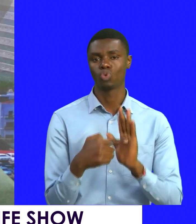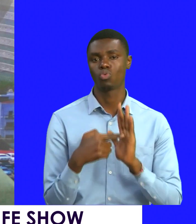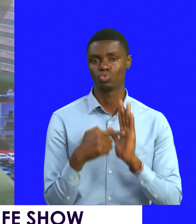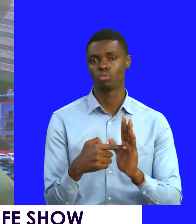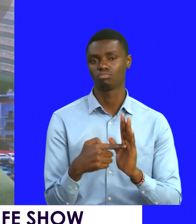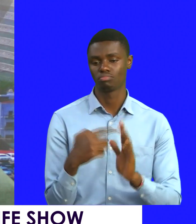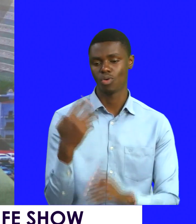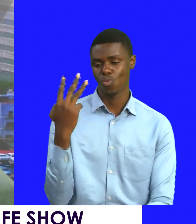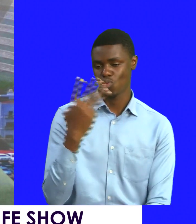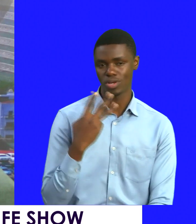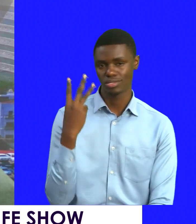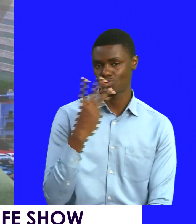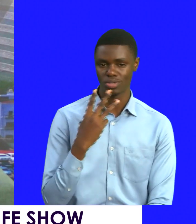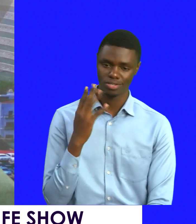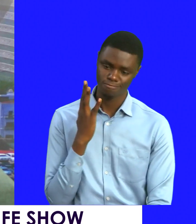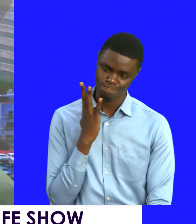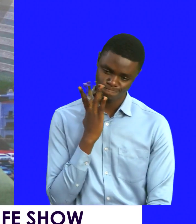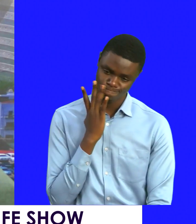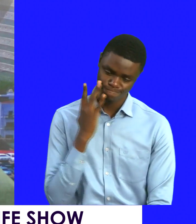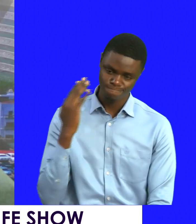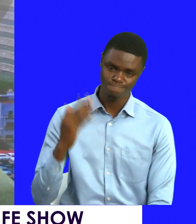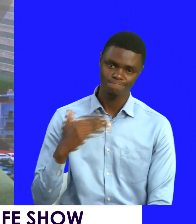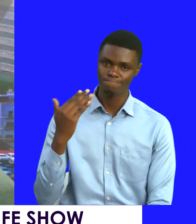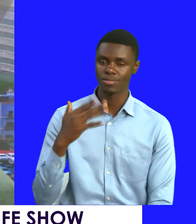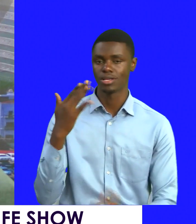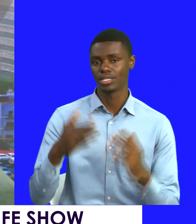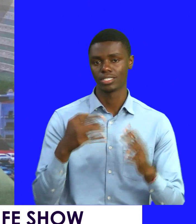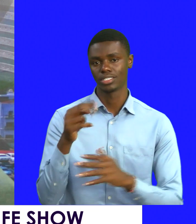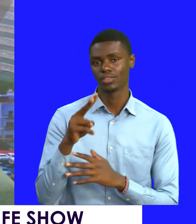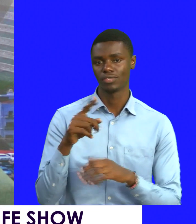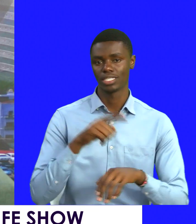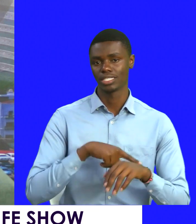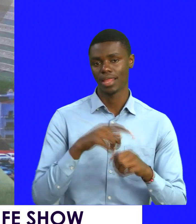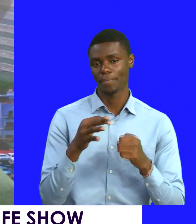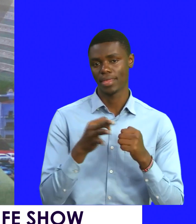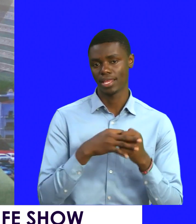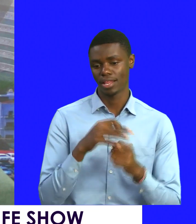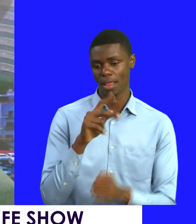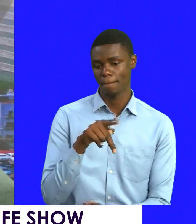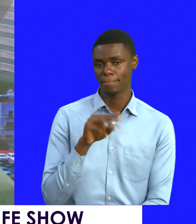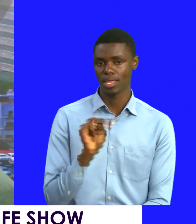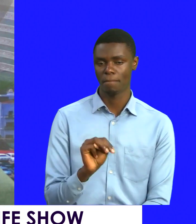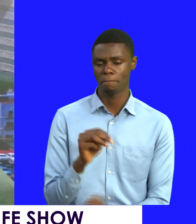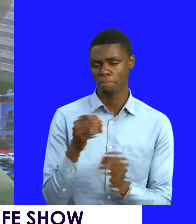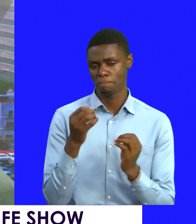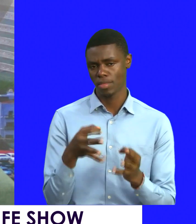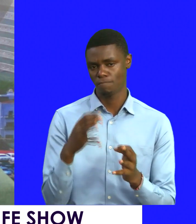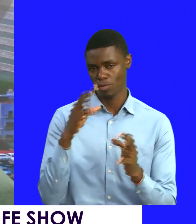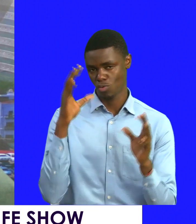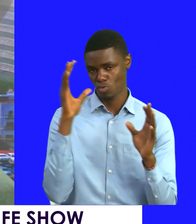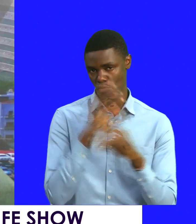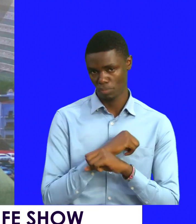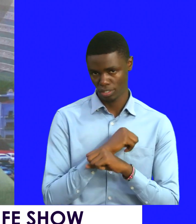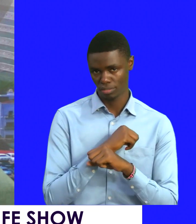every Wednesday on Science Television at 8 p.m. Check it out. Just in case you've missed a bit of